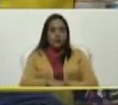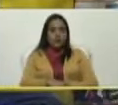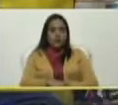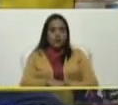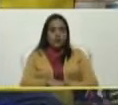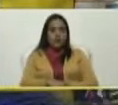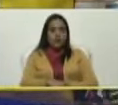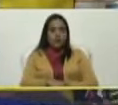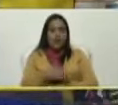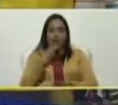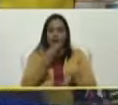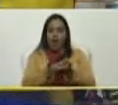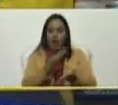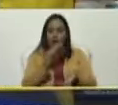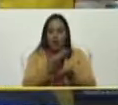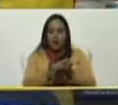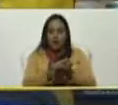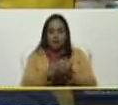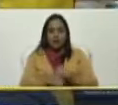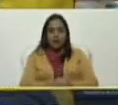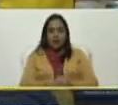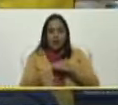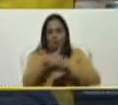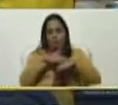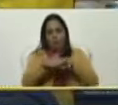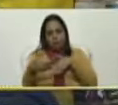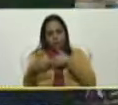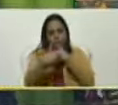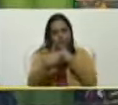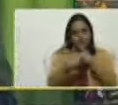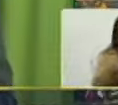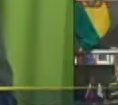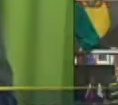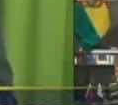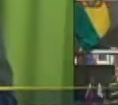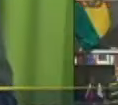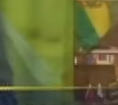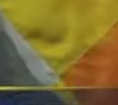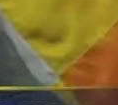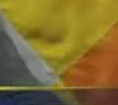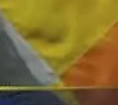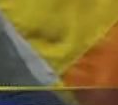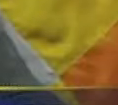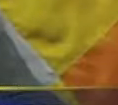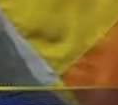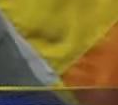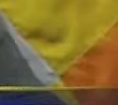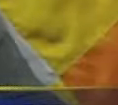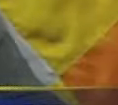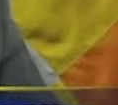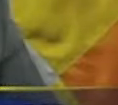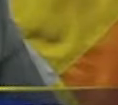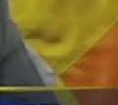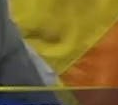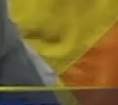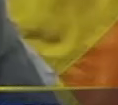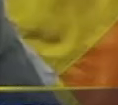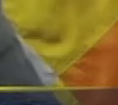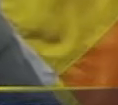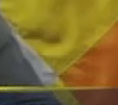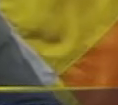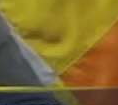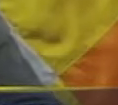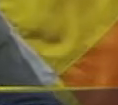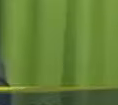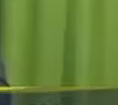Thank you, thank you. So sorry for the little discrepancies and the technical difficulties.